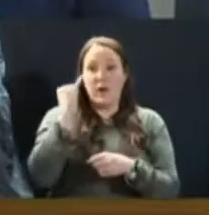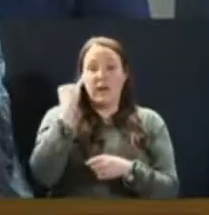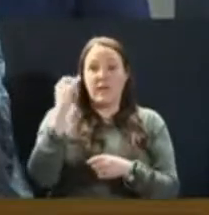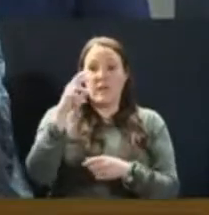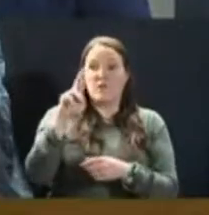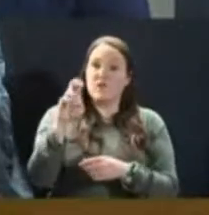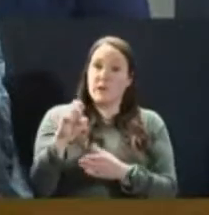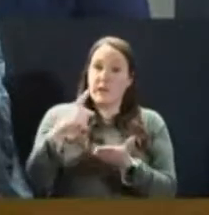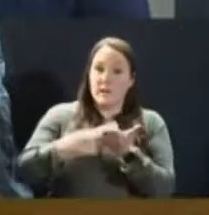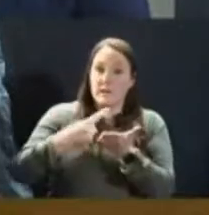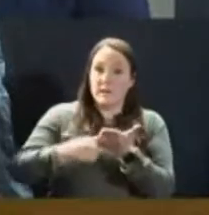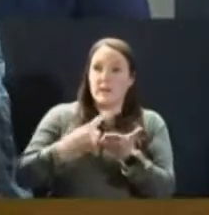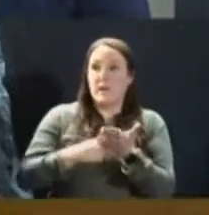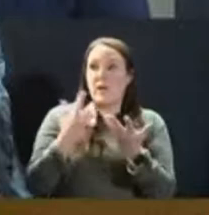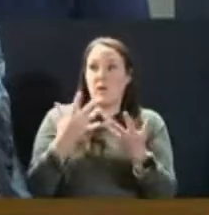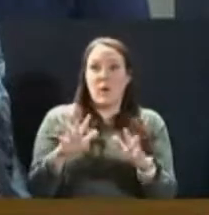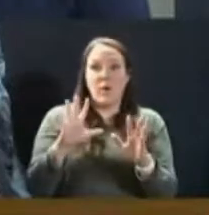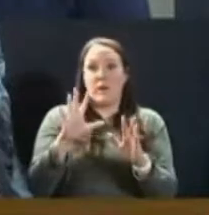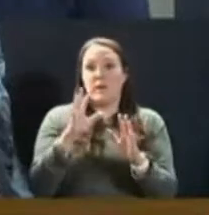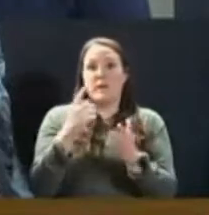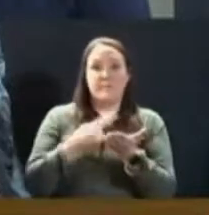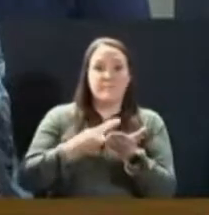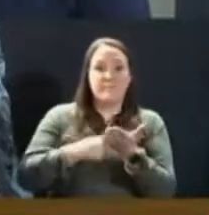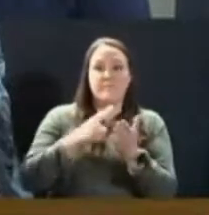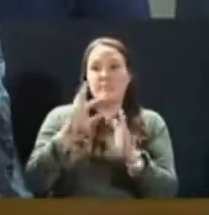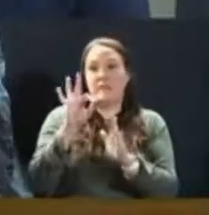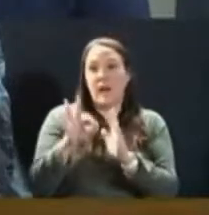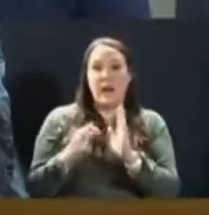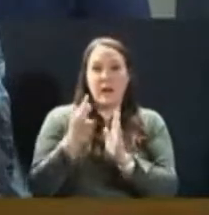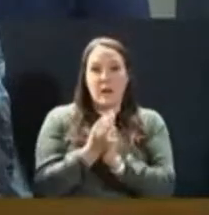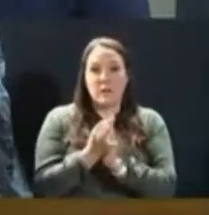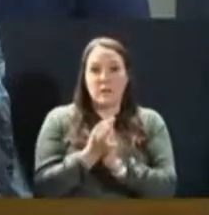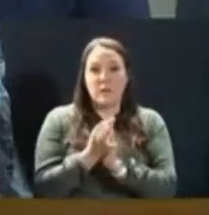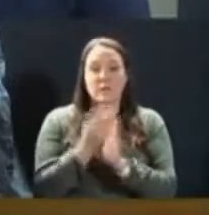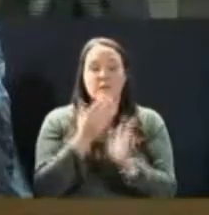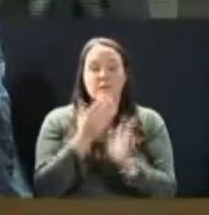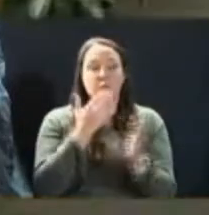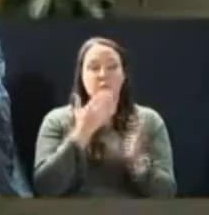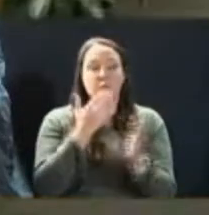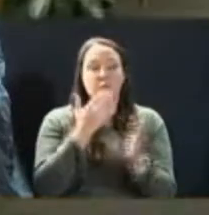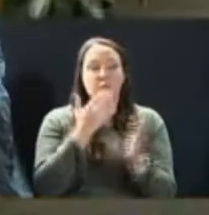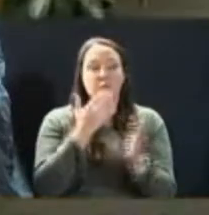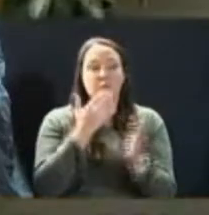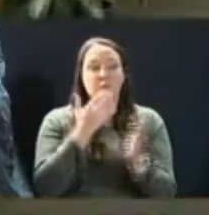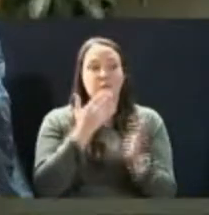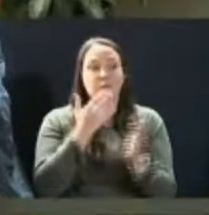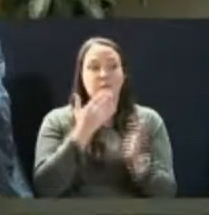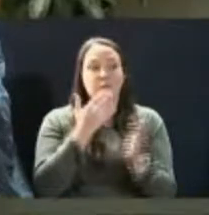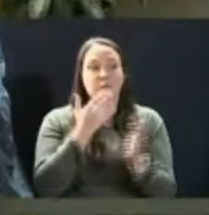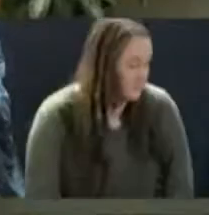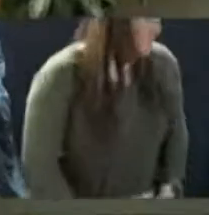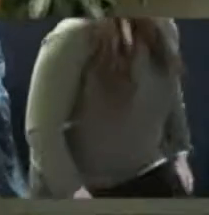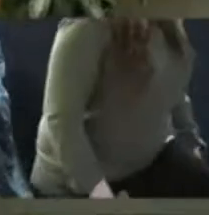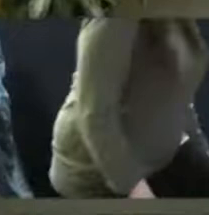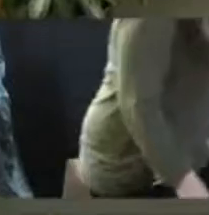we've litigated for 9 hours. Thank you. Thank you, Mr. Watson. Ms.